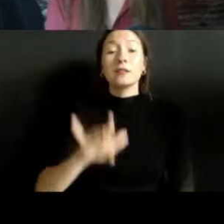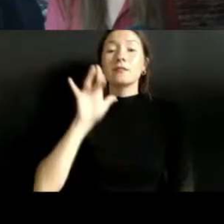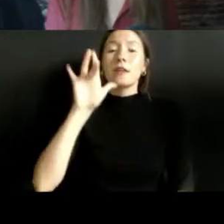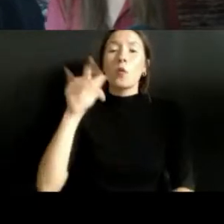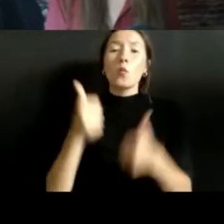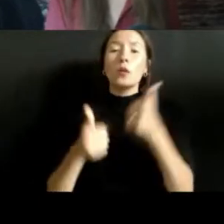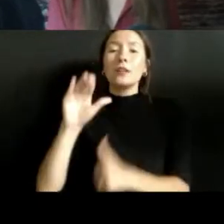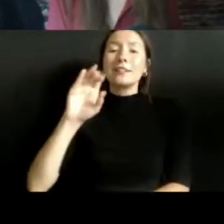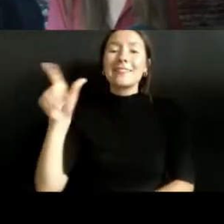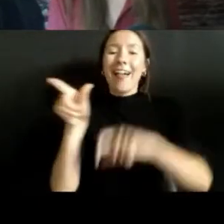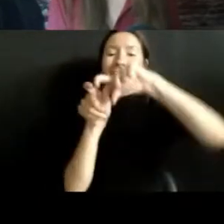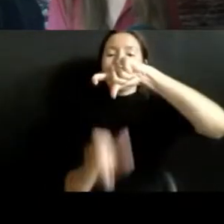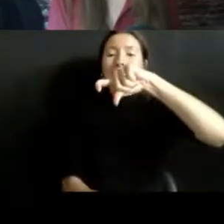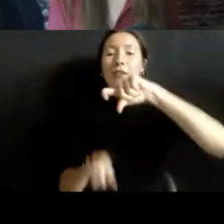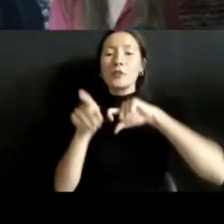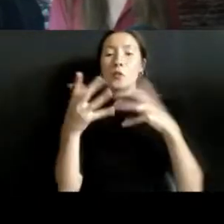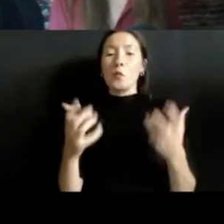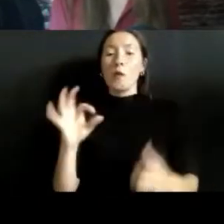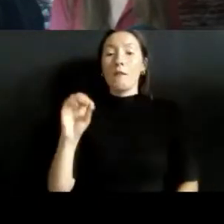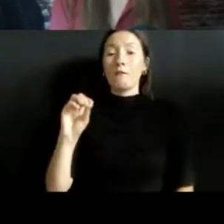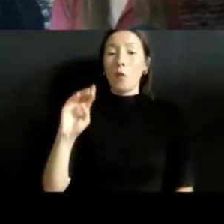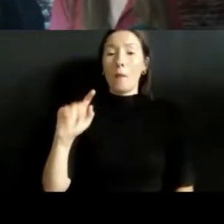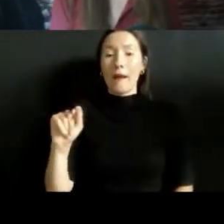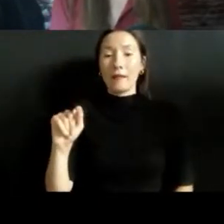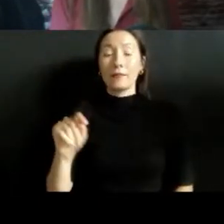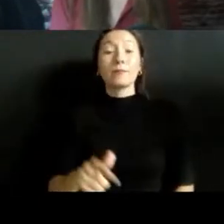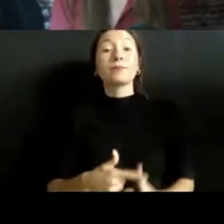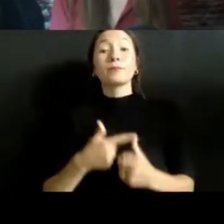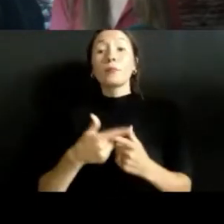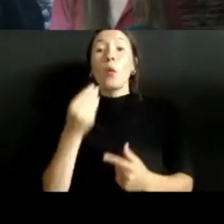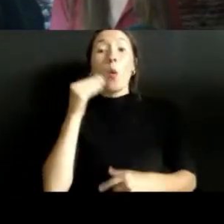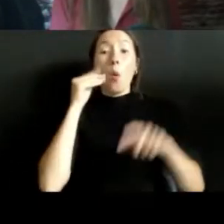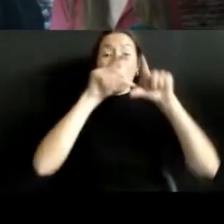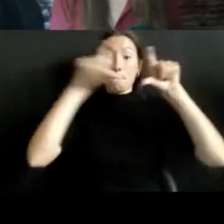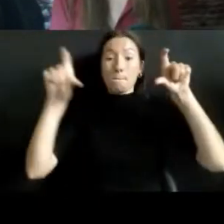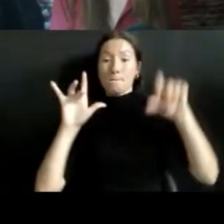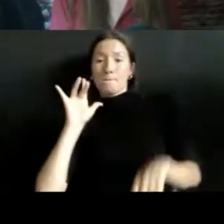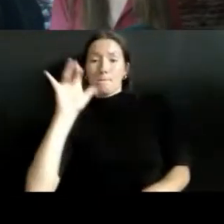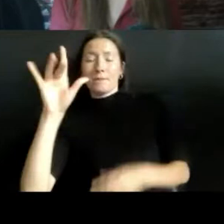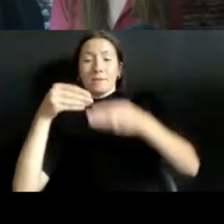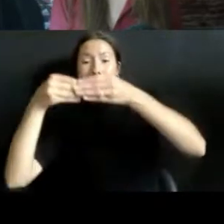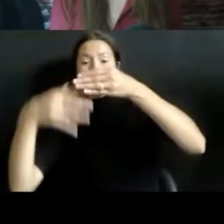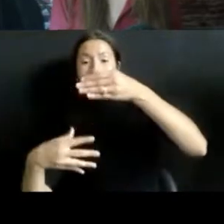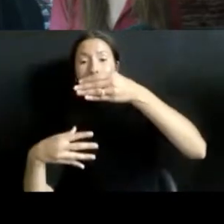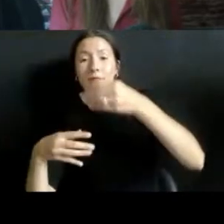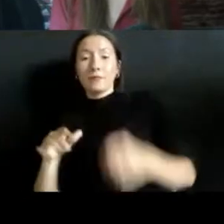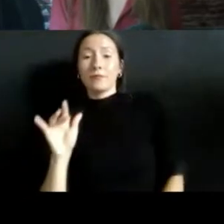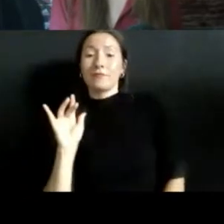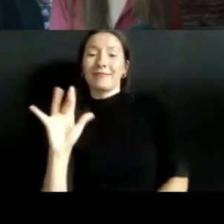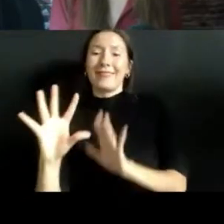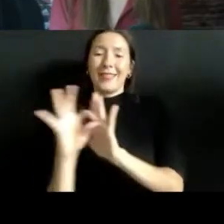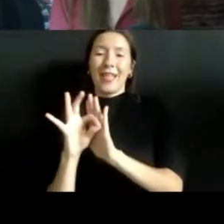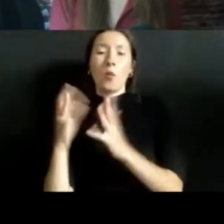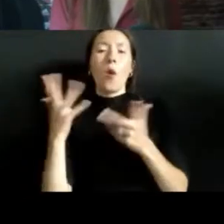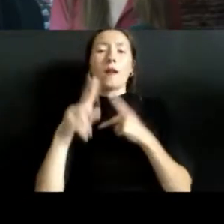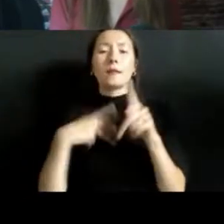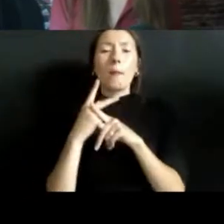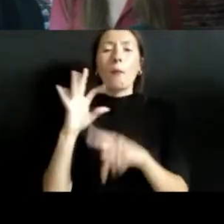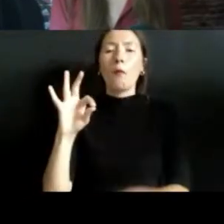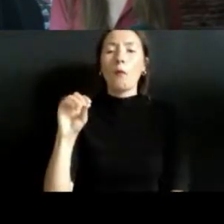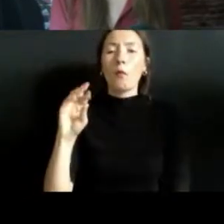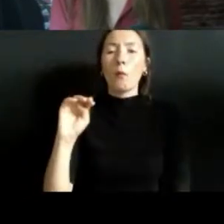format. Then on the Home tab, click the Conditional Formatting drop-down button and select the type of formatting you